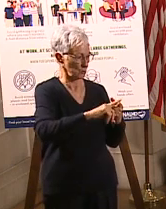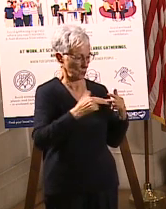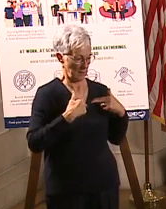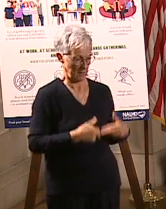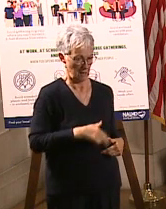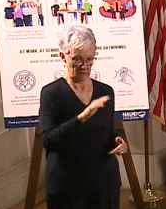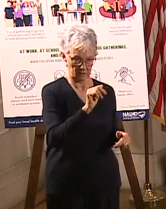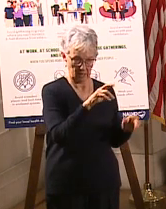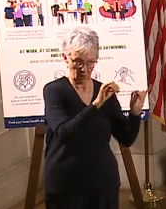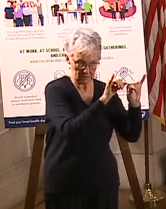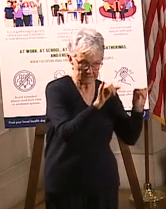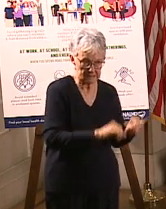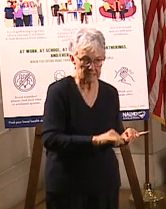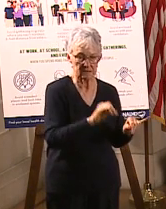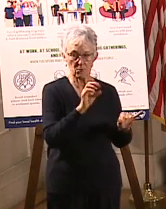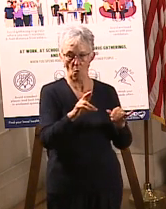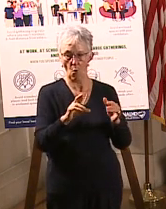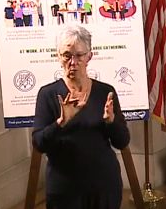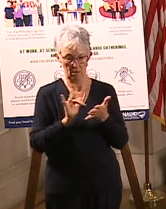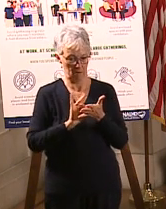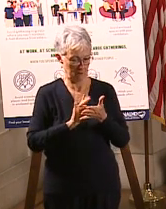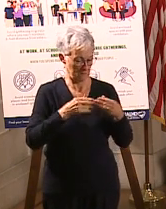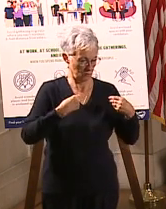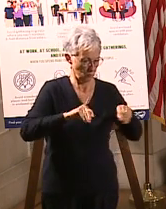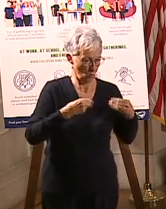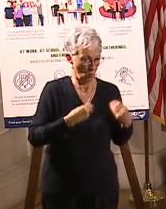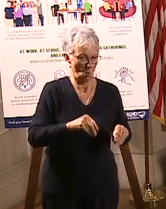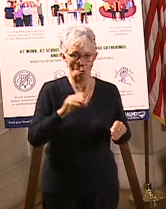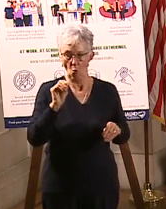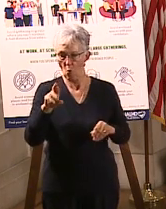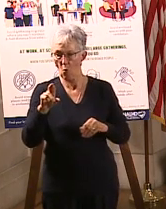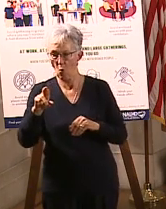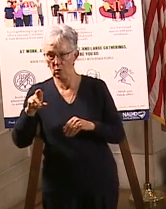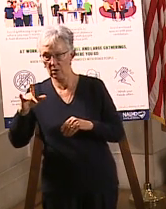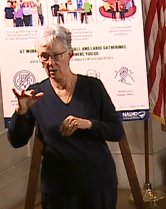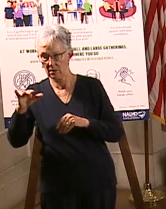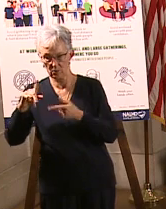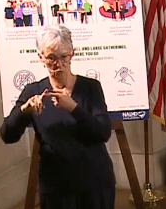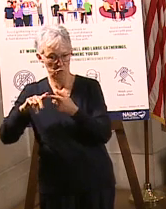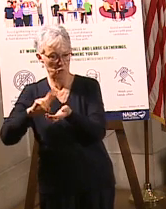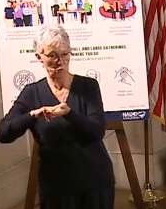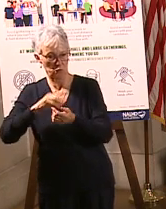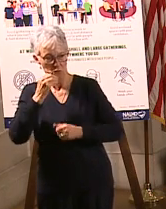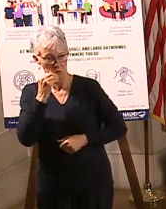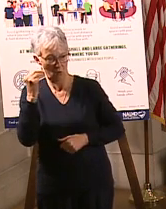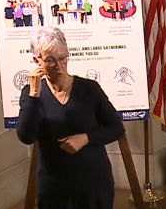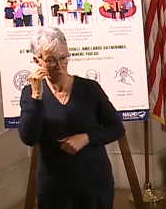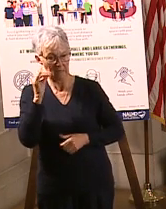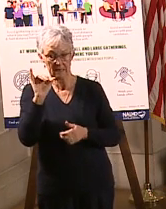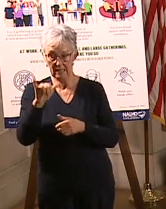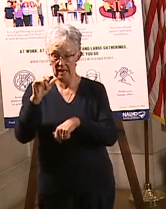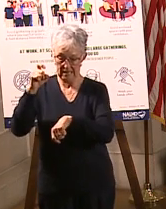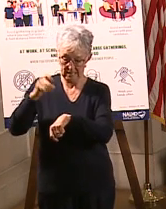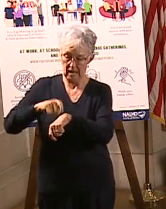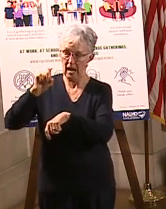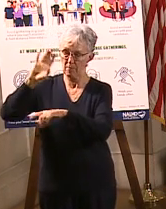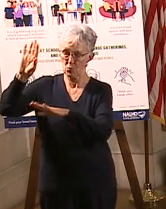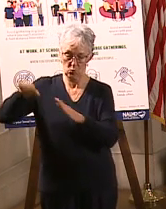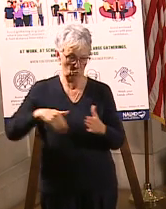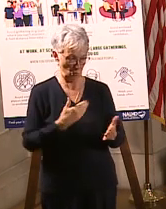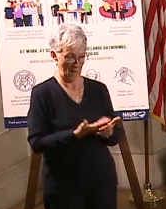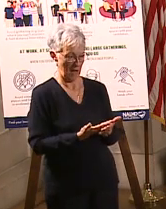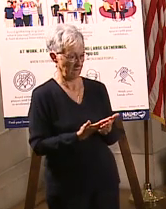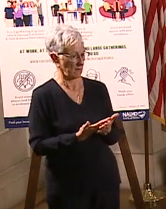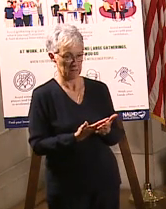select pharmacies. The vaccine product usually arrives midweek at the location who received the allocation, however, can